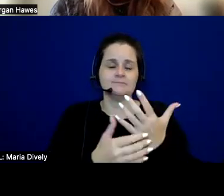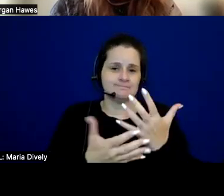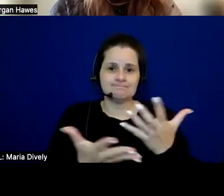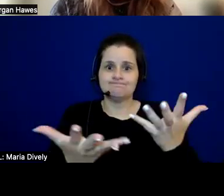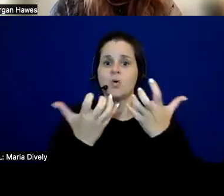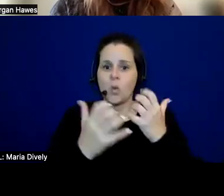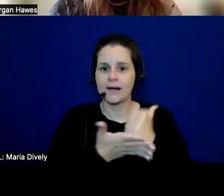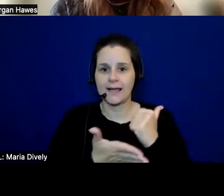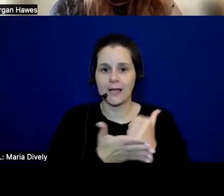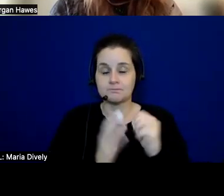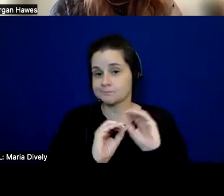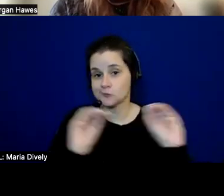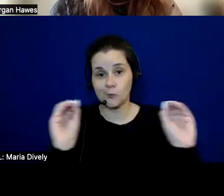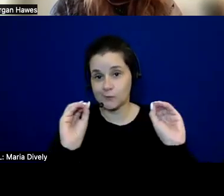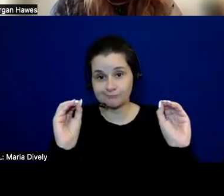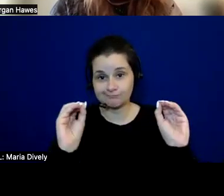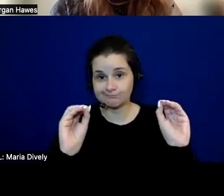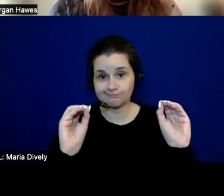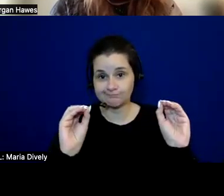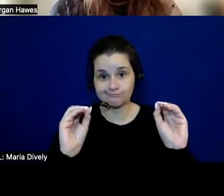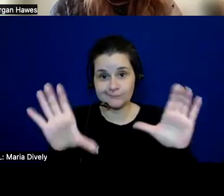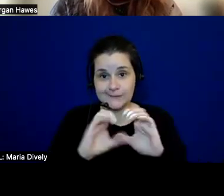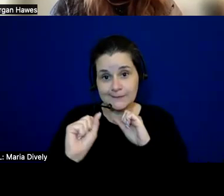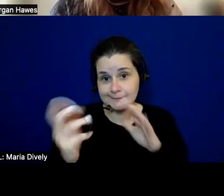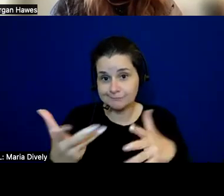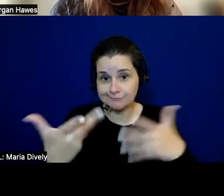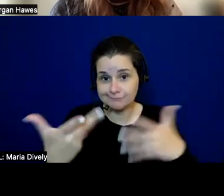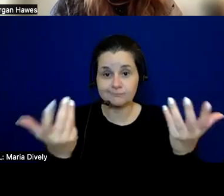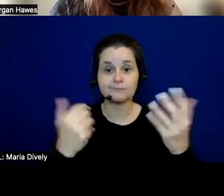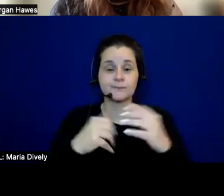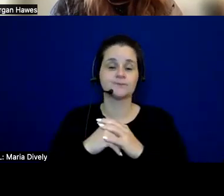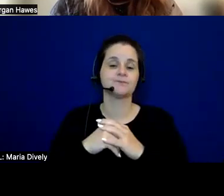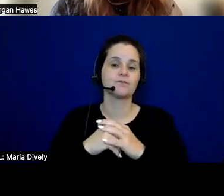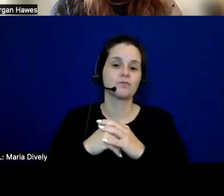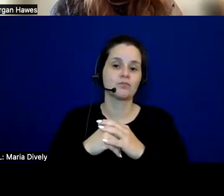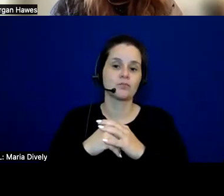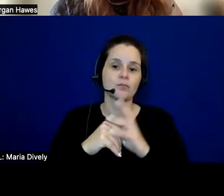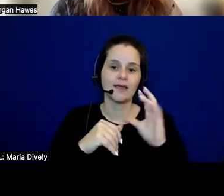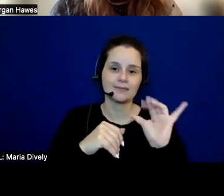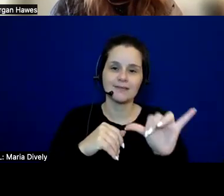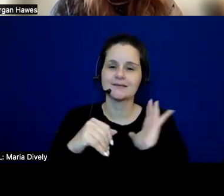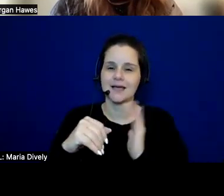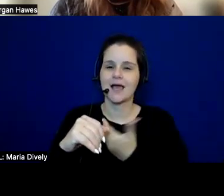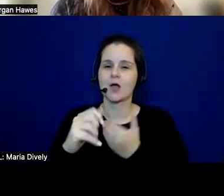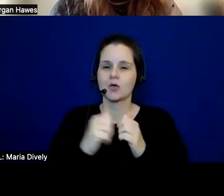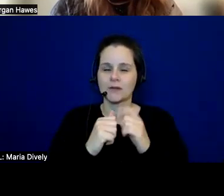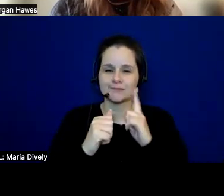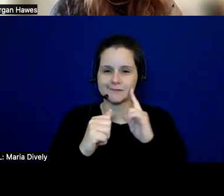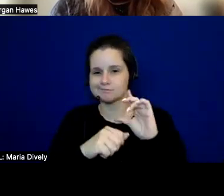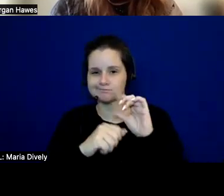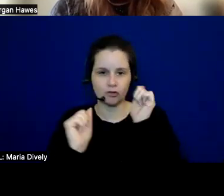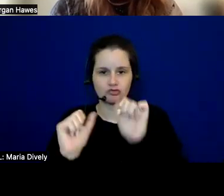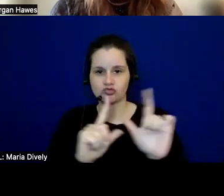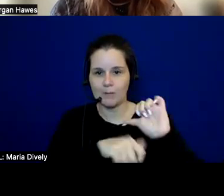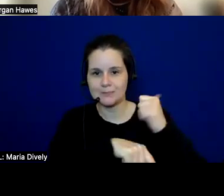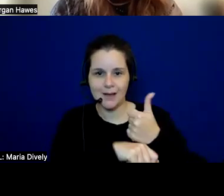and nobody really did anything about it. So that's how we kind of framed it, because